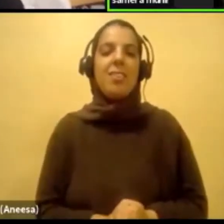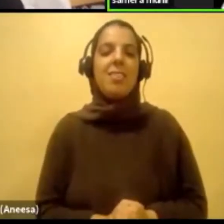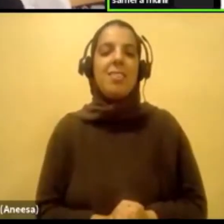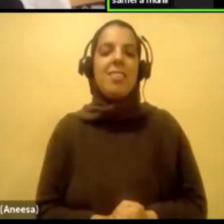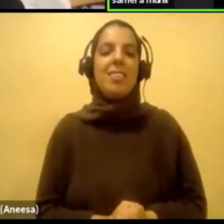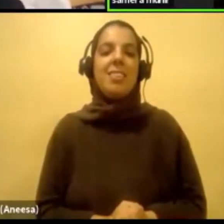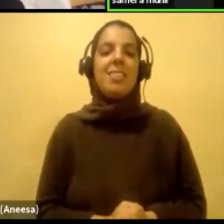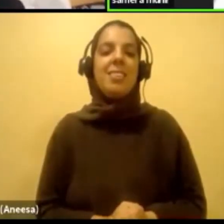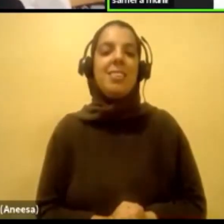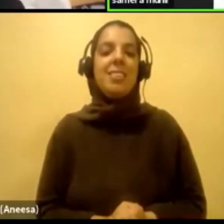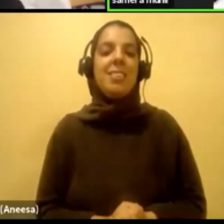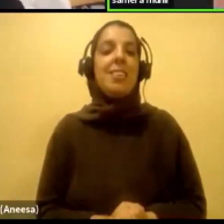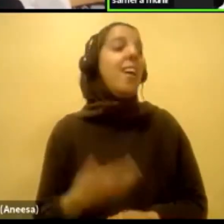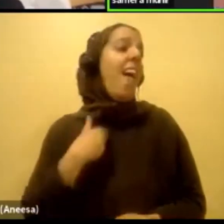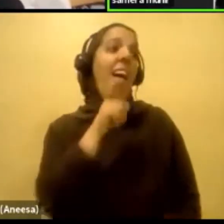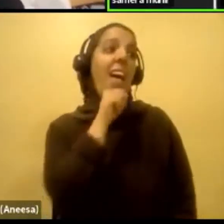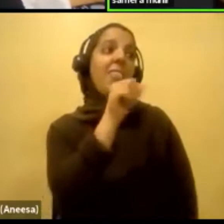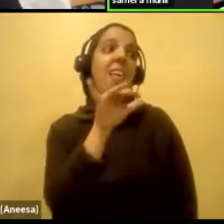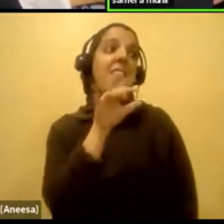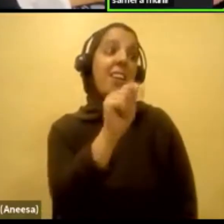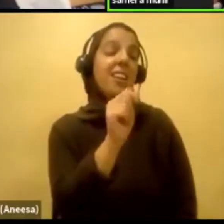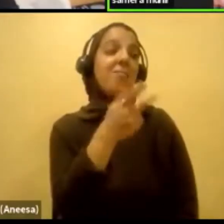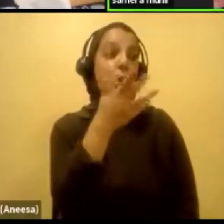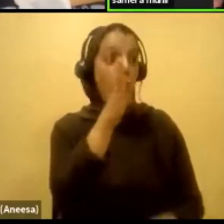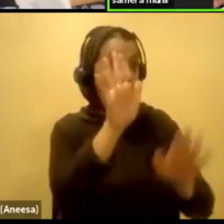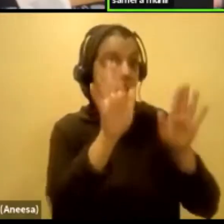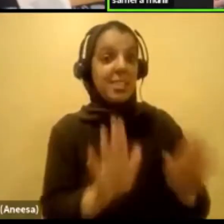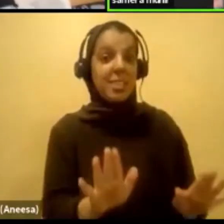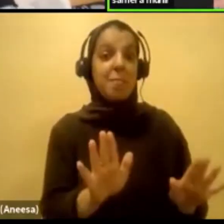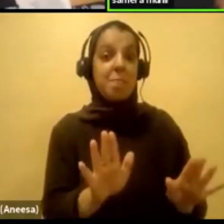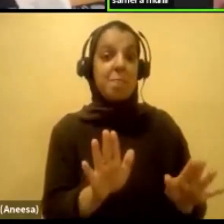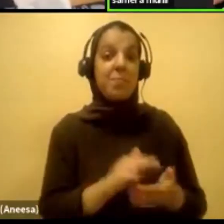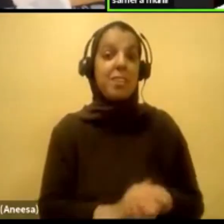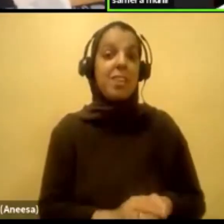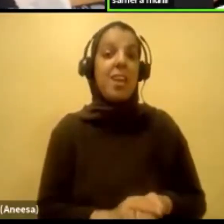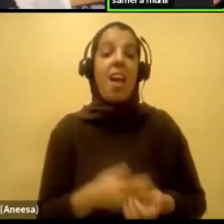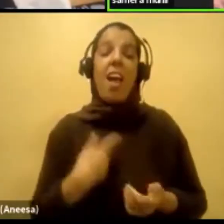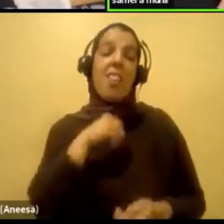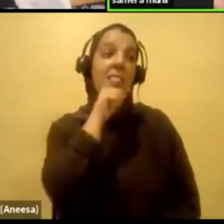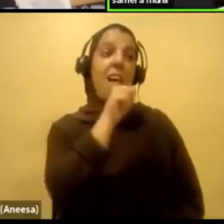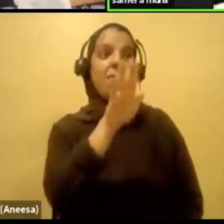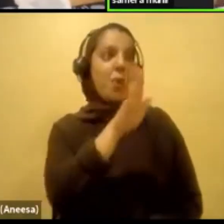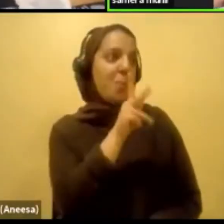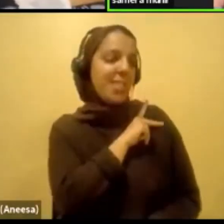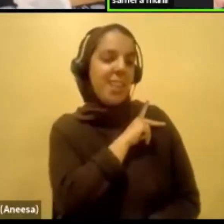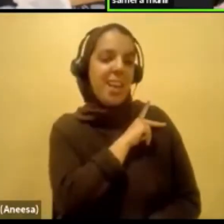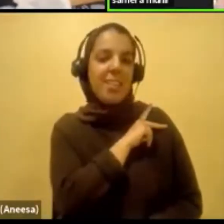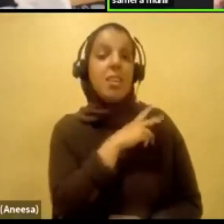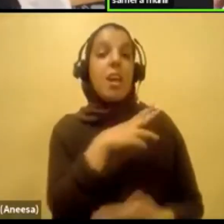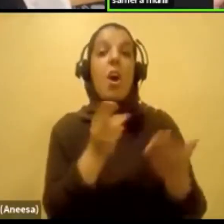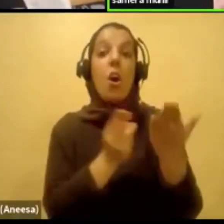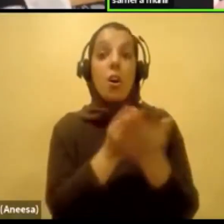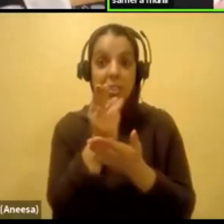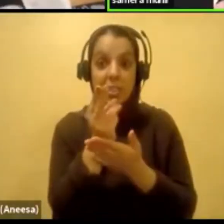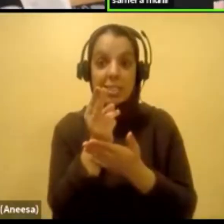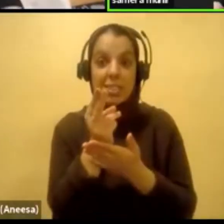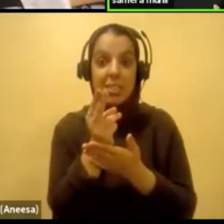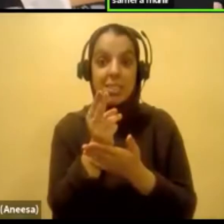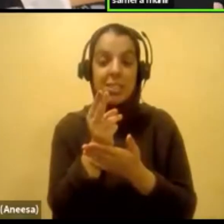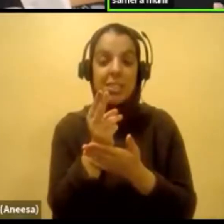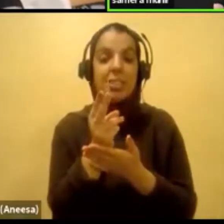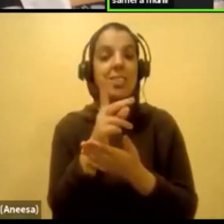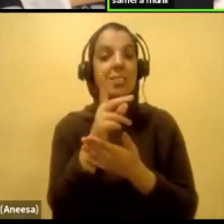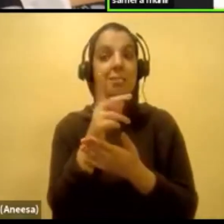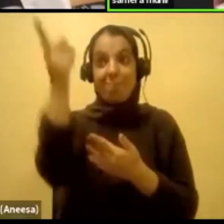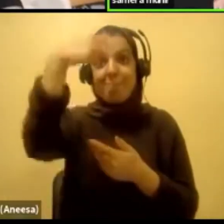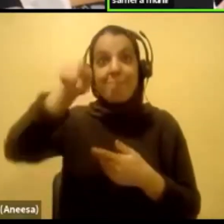I just, I love it. I love it. You're awesome. Like, honestly, love it, love it, love it. And to be honest, you should be scared.